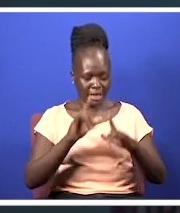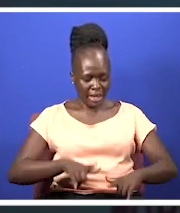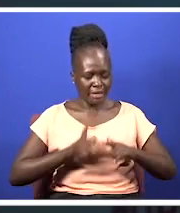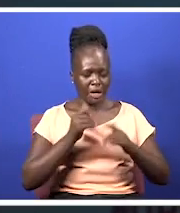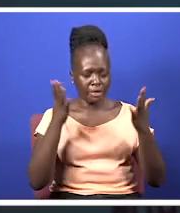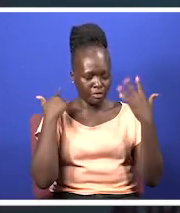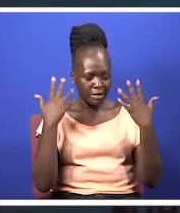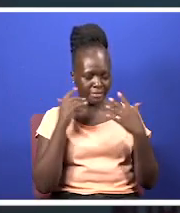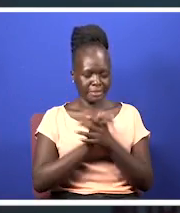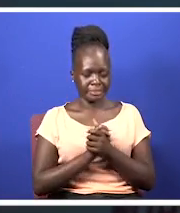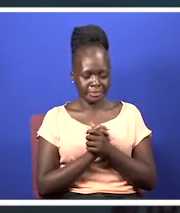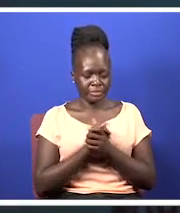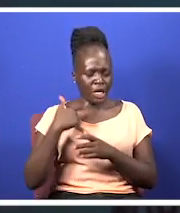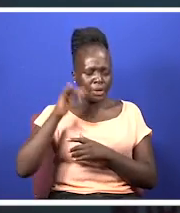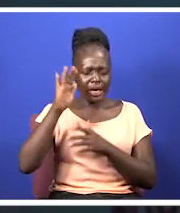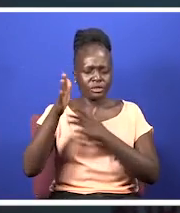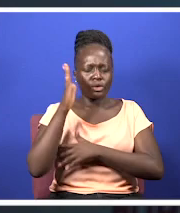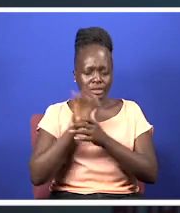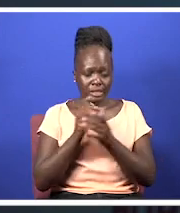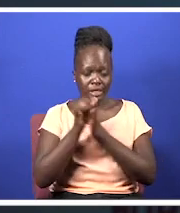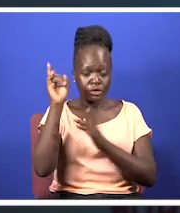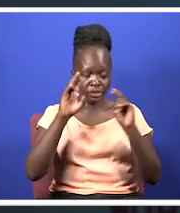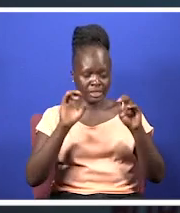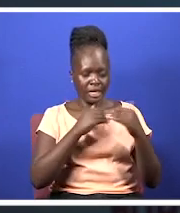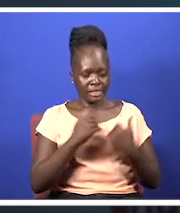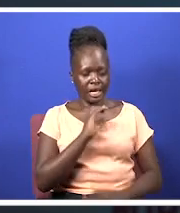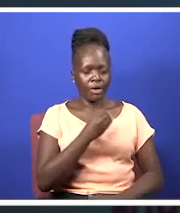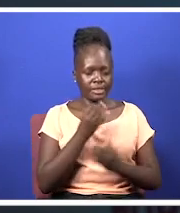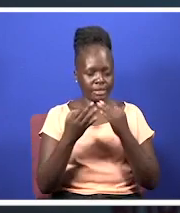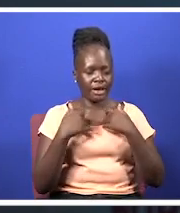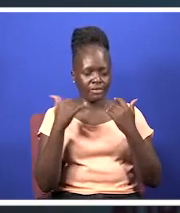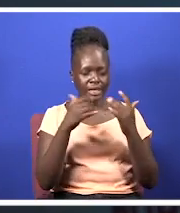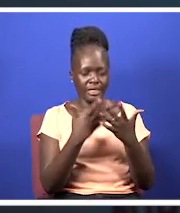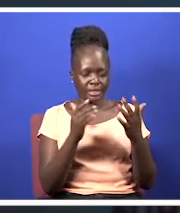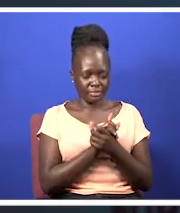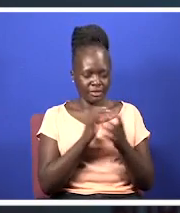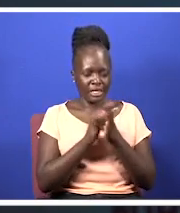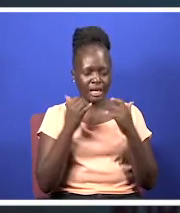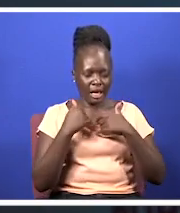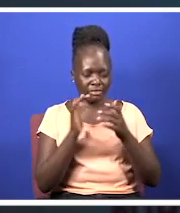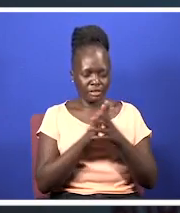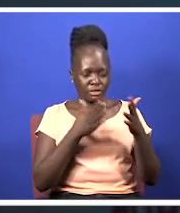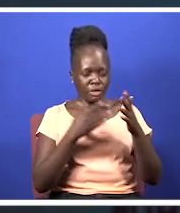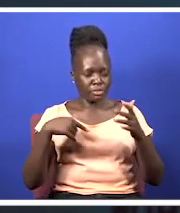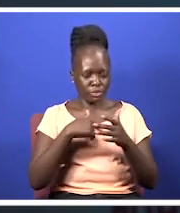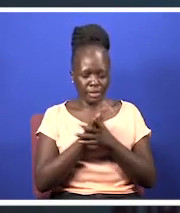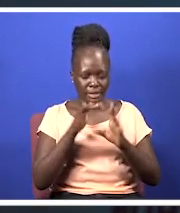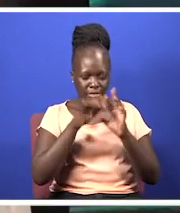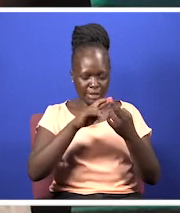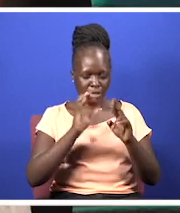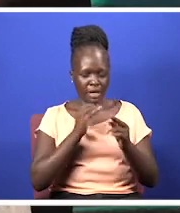lives forever. We ask, O God, that you will search our hearts. If there is anything that stands in the way of our relationship with